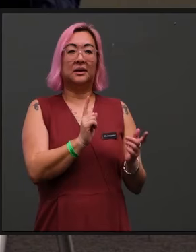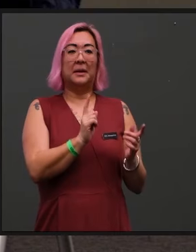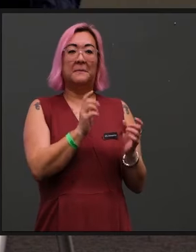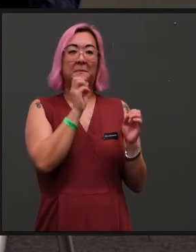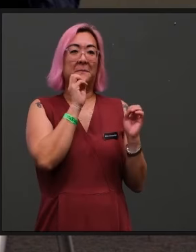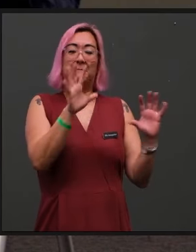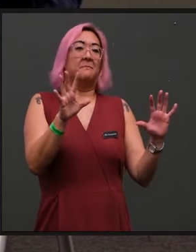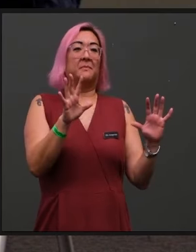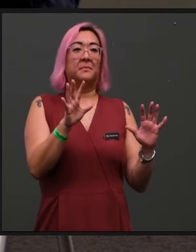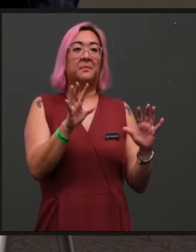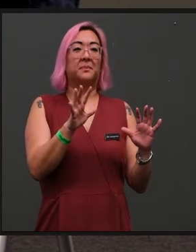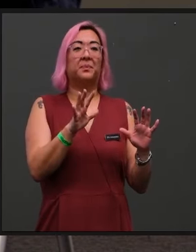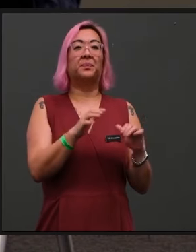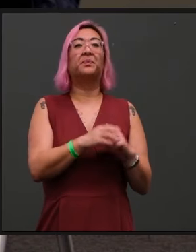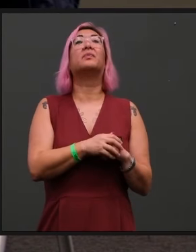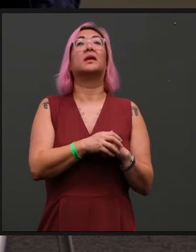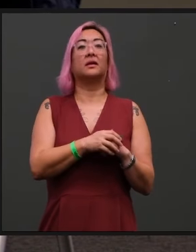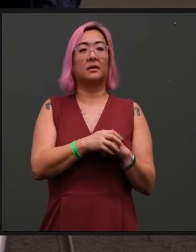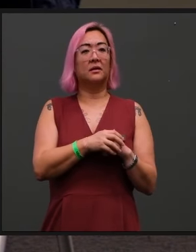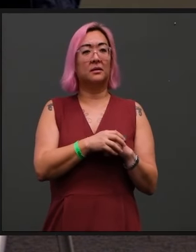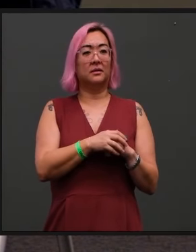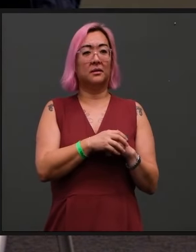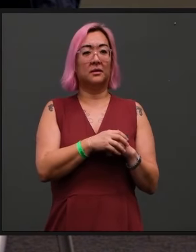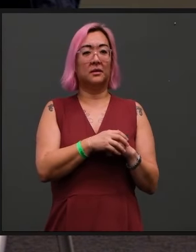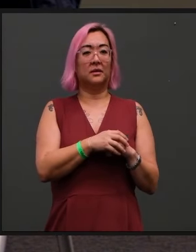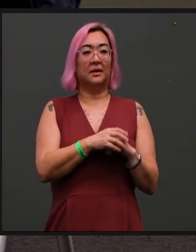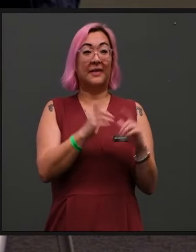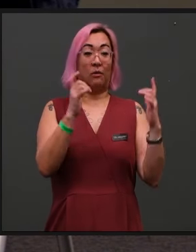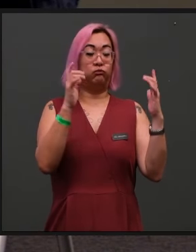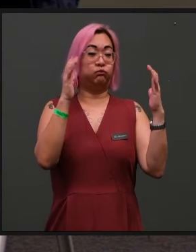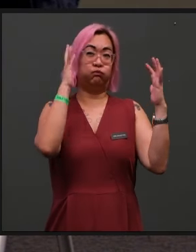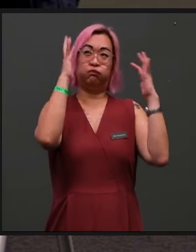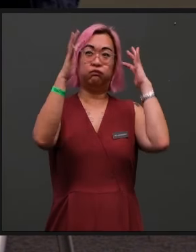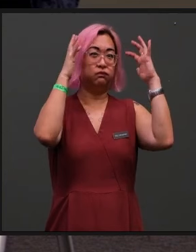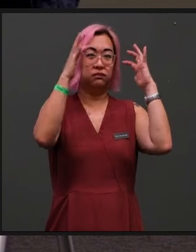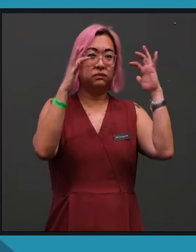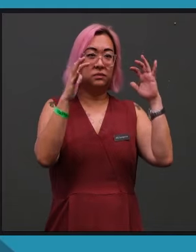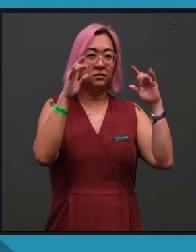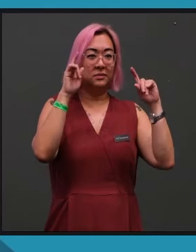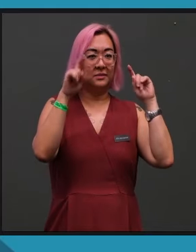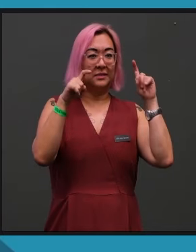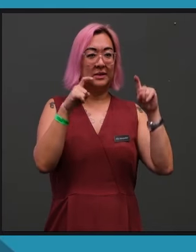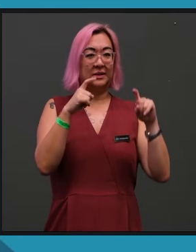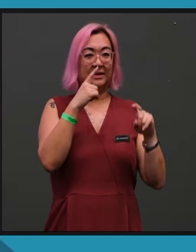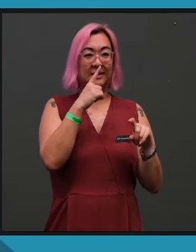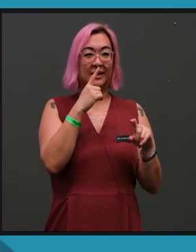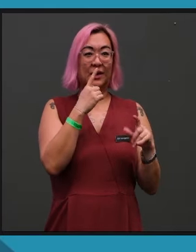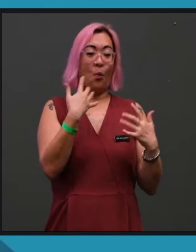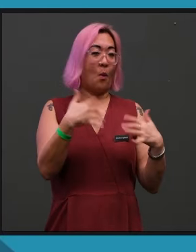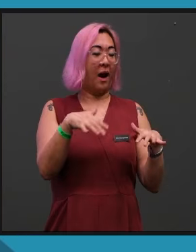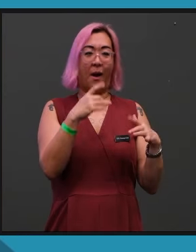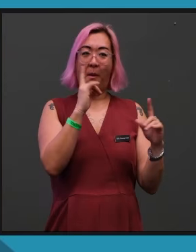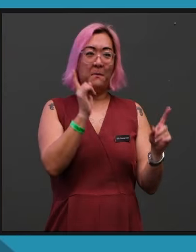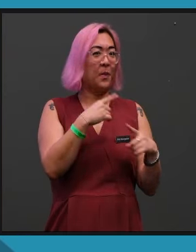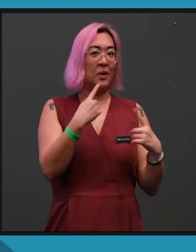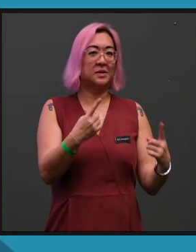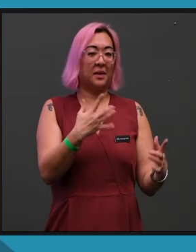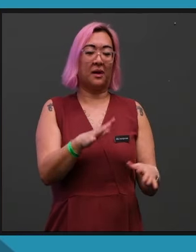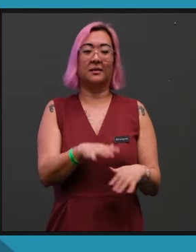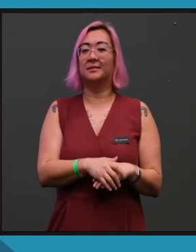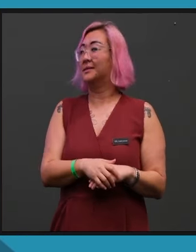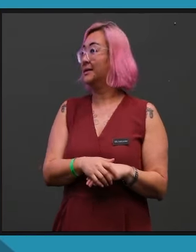Yeah. So I guess that takes us nicely to the full game. Wow, that's a great segue. Thank you. I try.